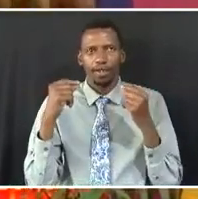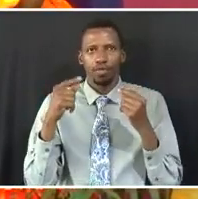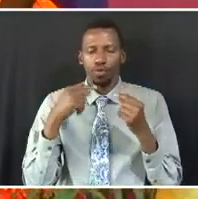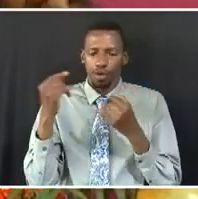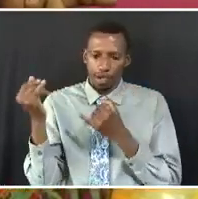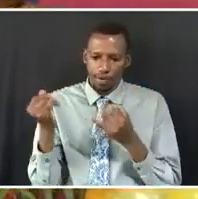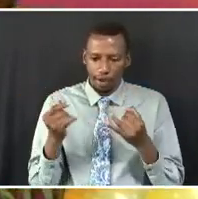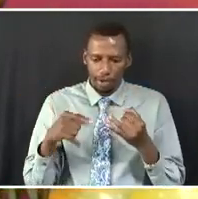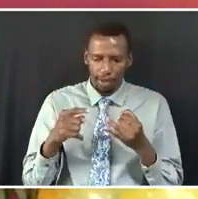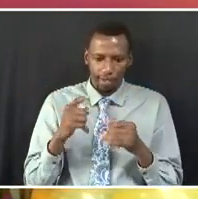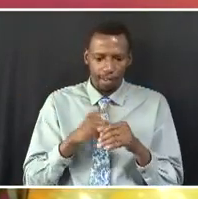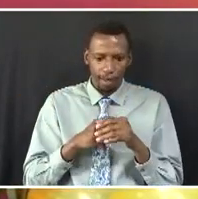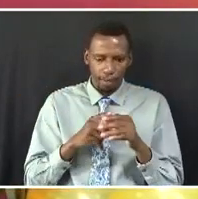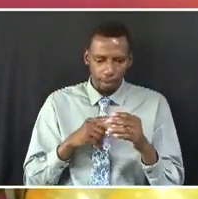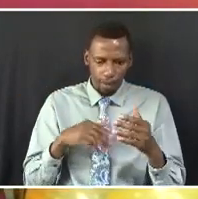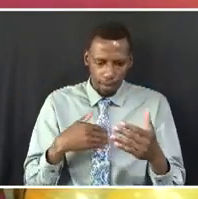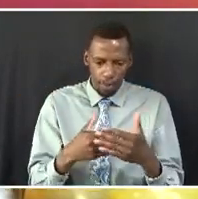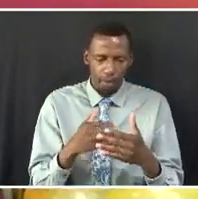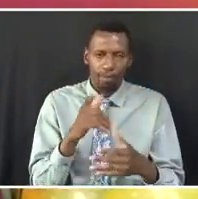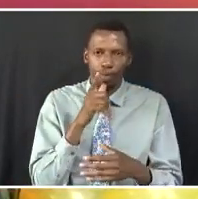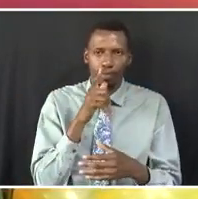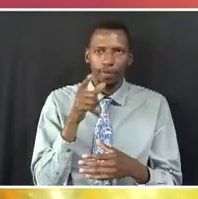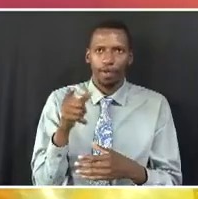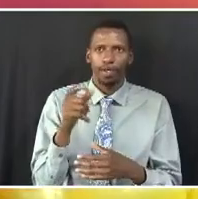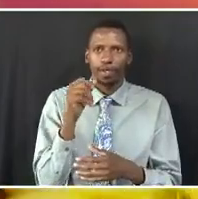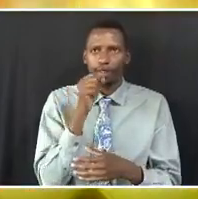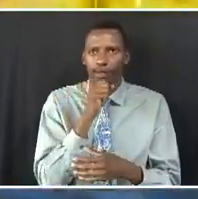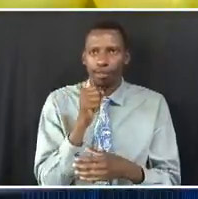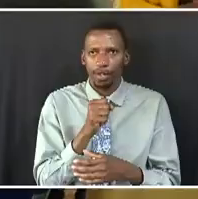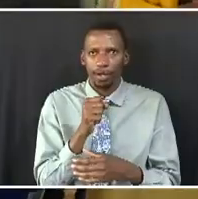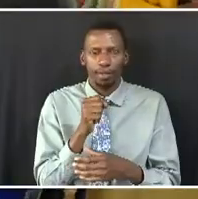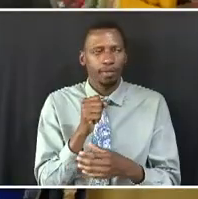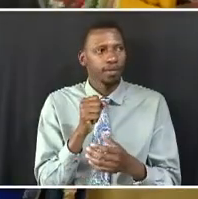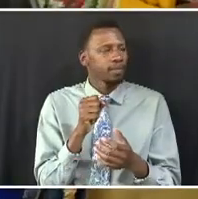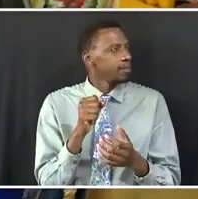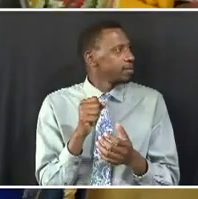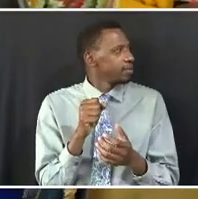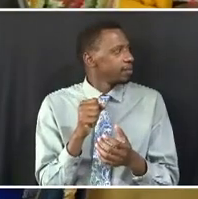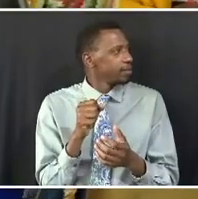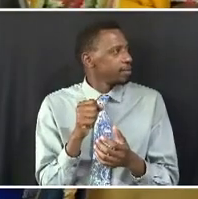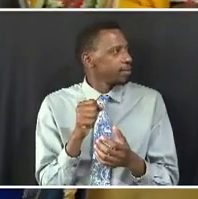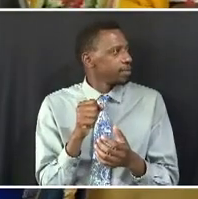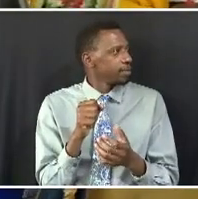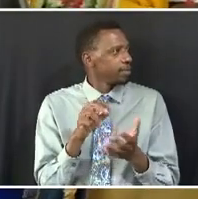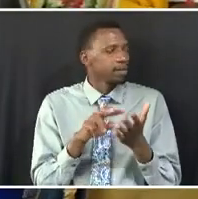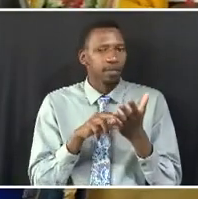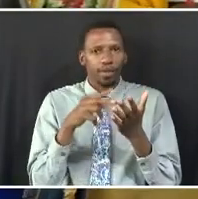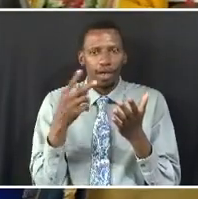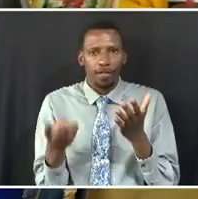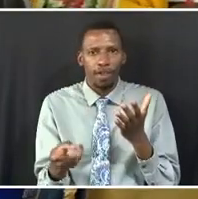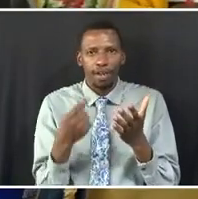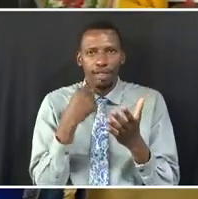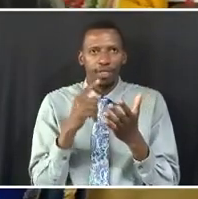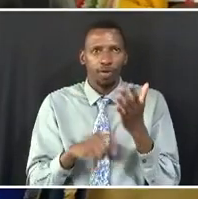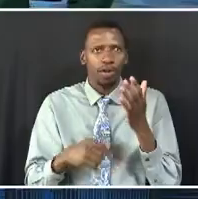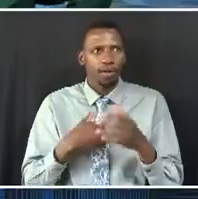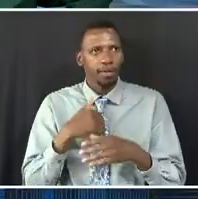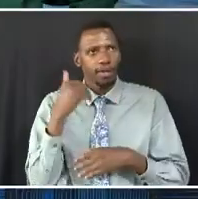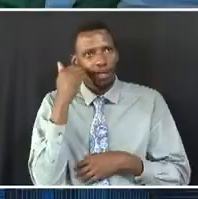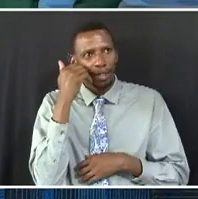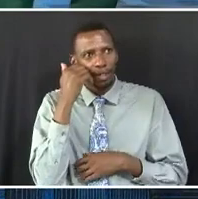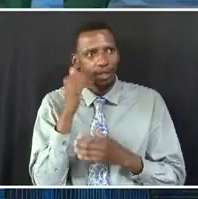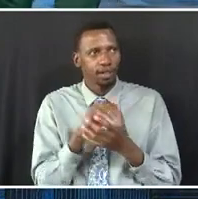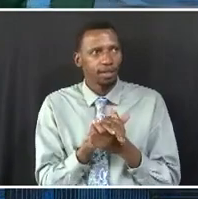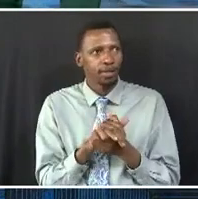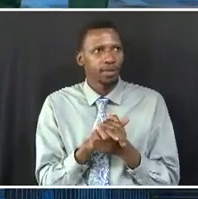to watch the lunch, this mzee just fell down and said, I am sick, I am sick, I am sick. The pastor